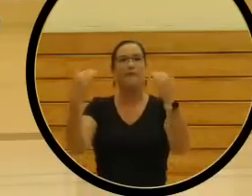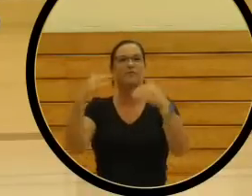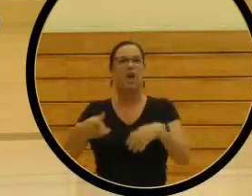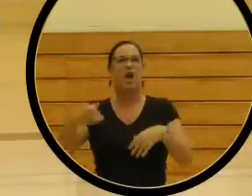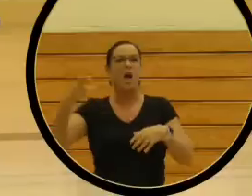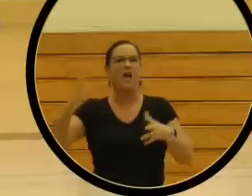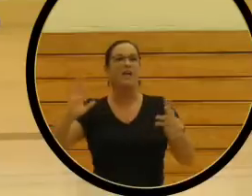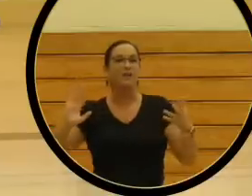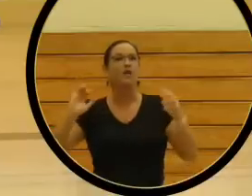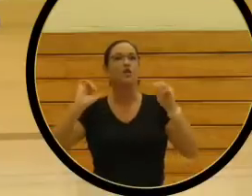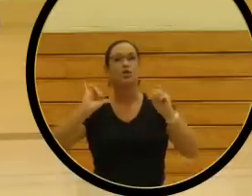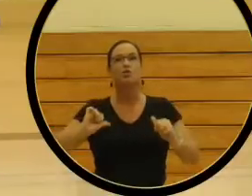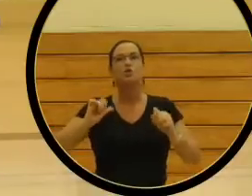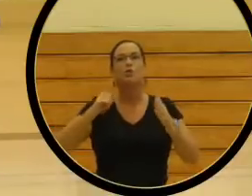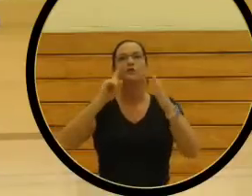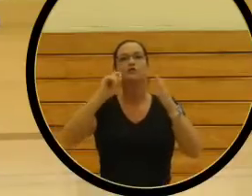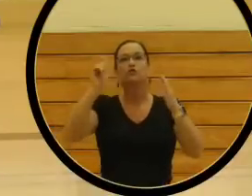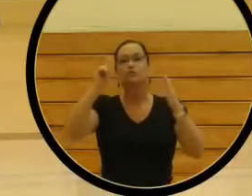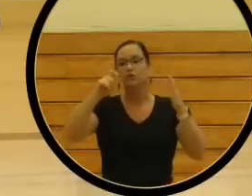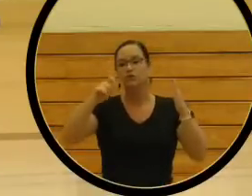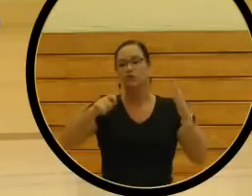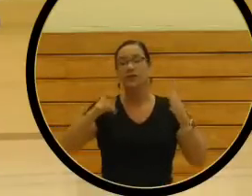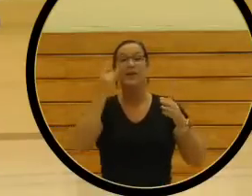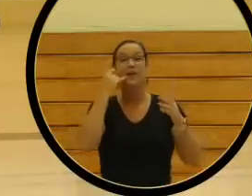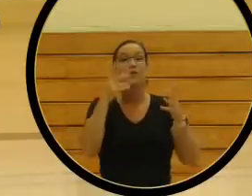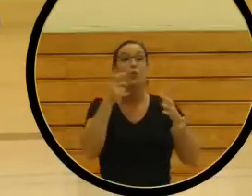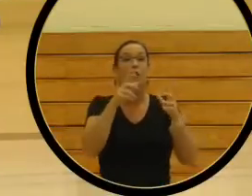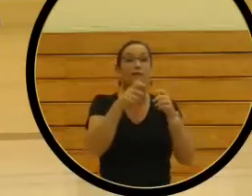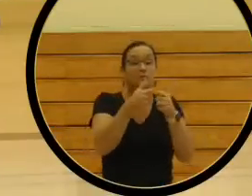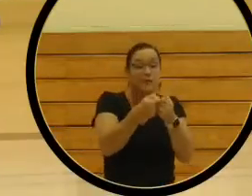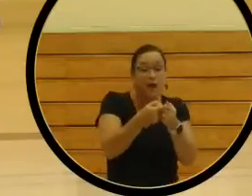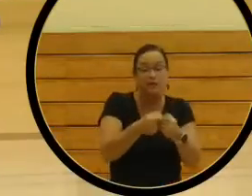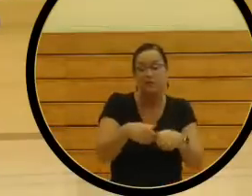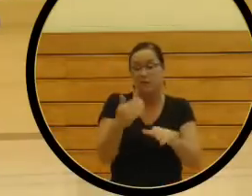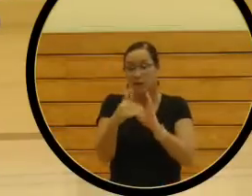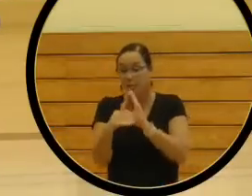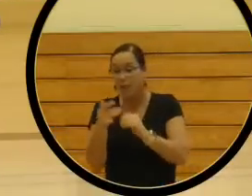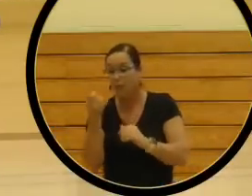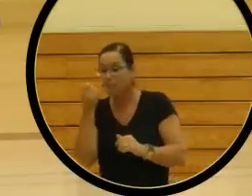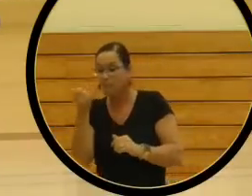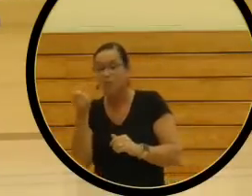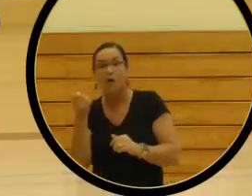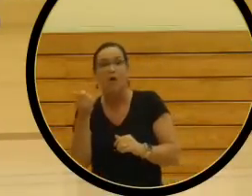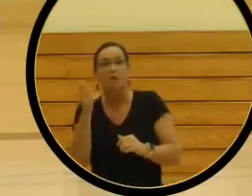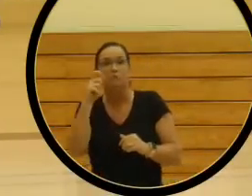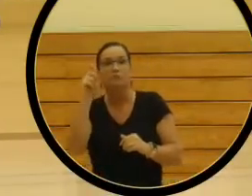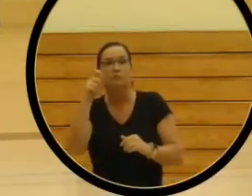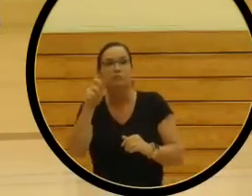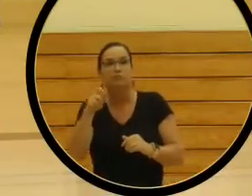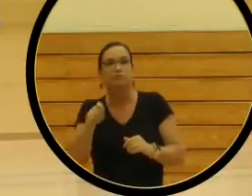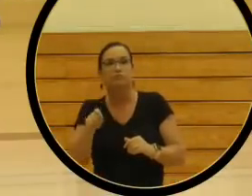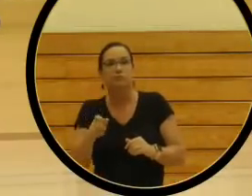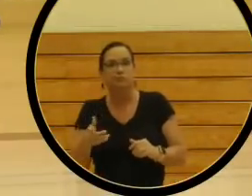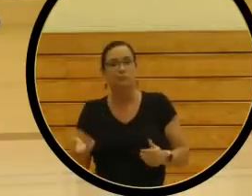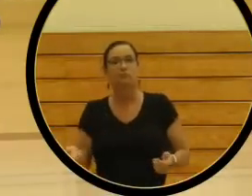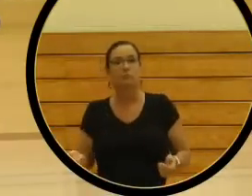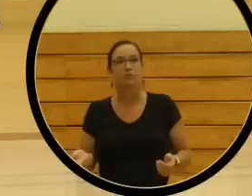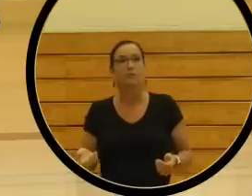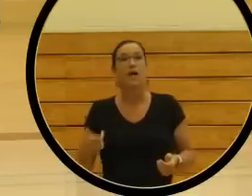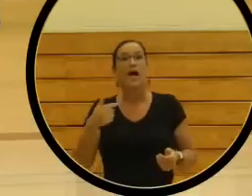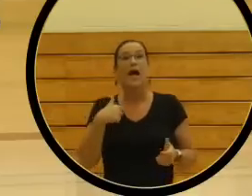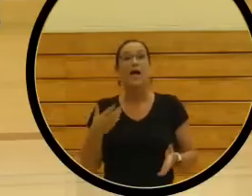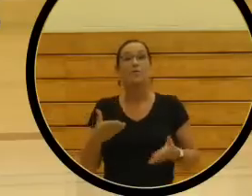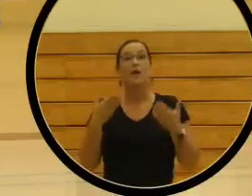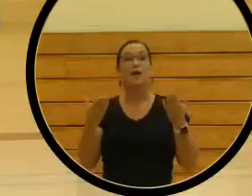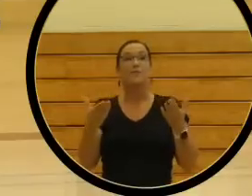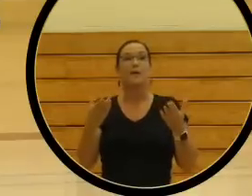can check those boxes off. If you want to get it in a text or an email or a phone call, you can check those off. I